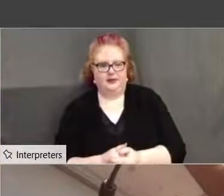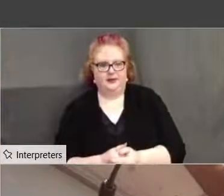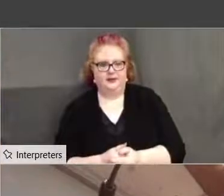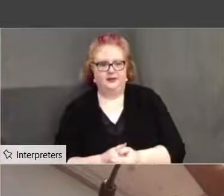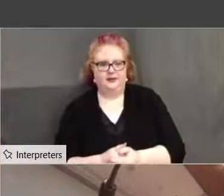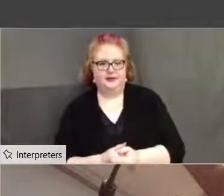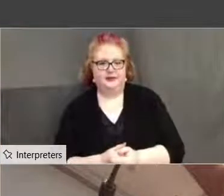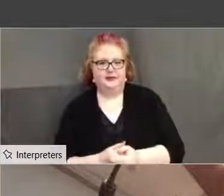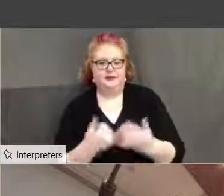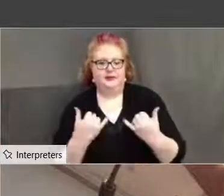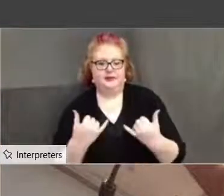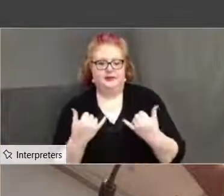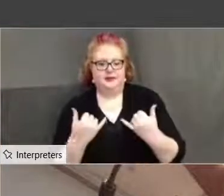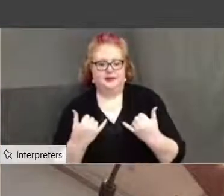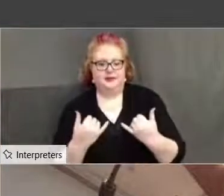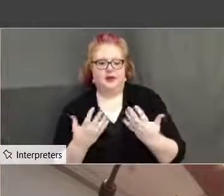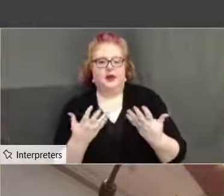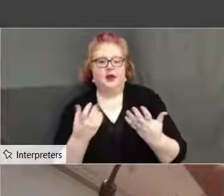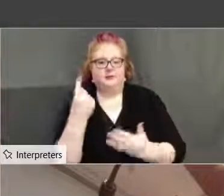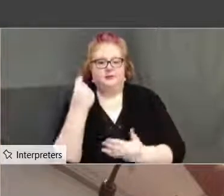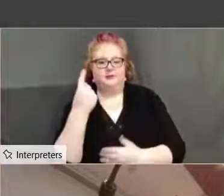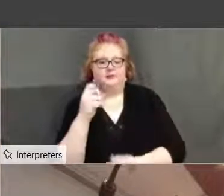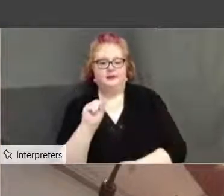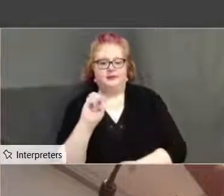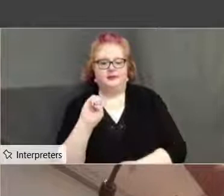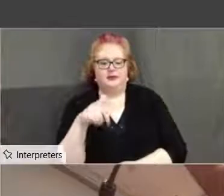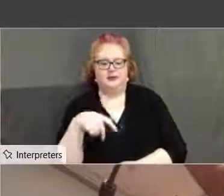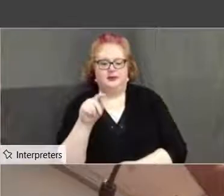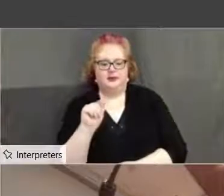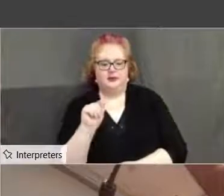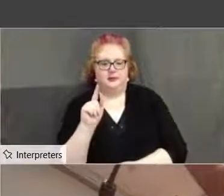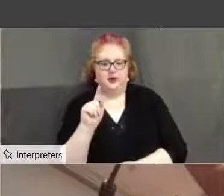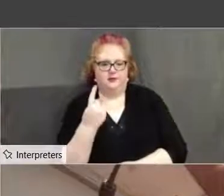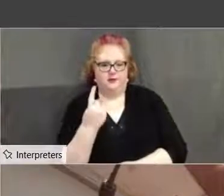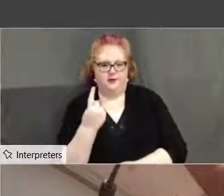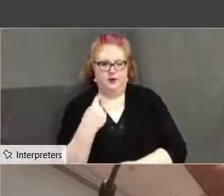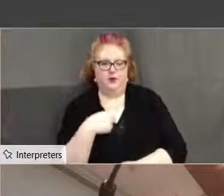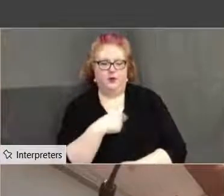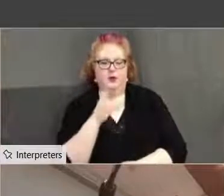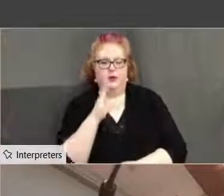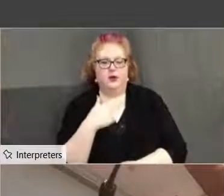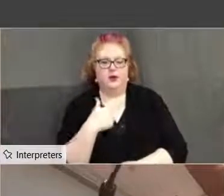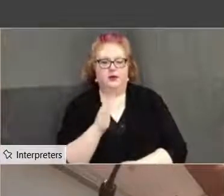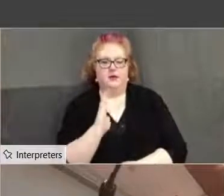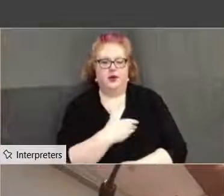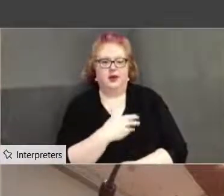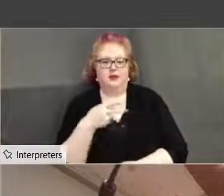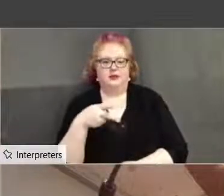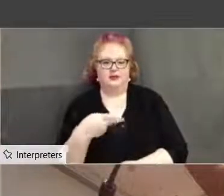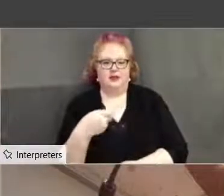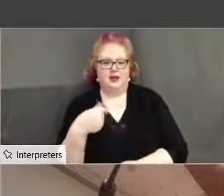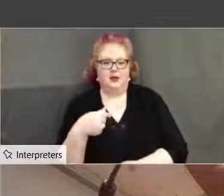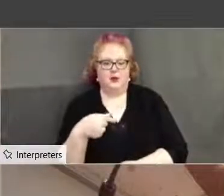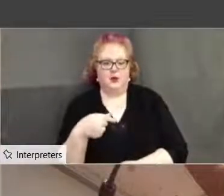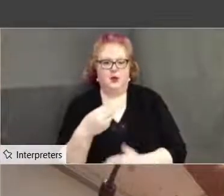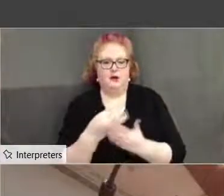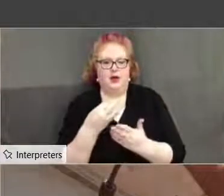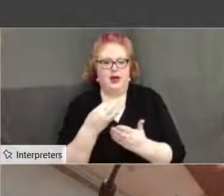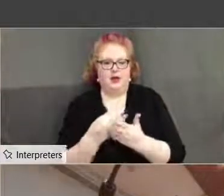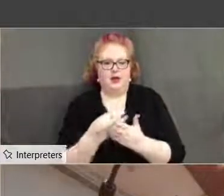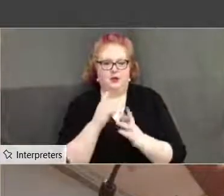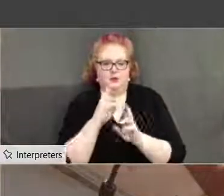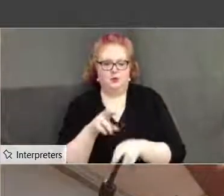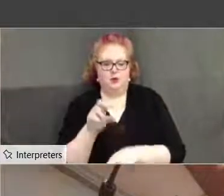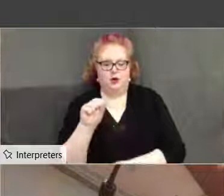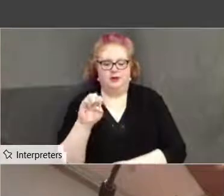on September the 1st, just make everyone, we'll have our second quarter financial report on September the 1st rather.